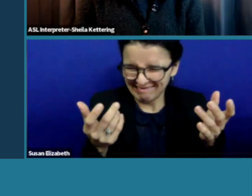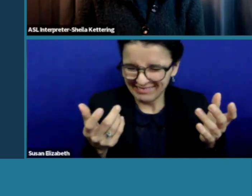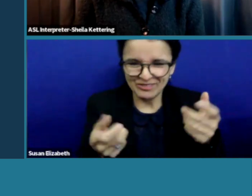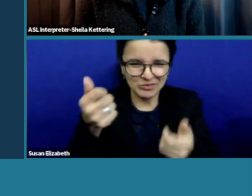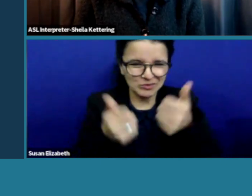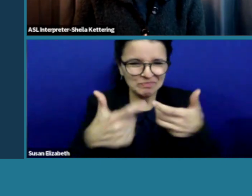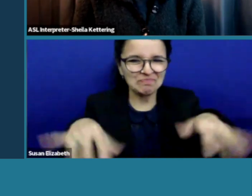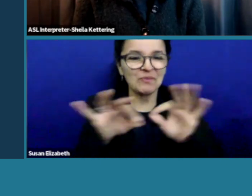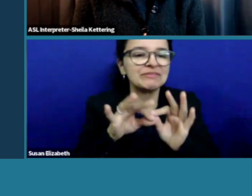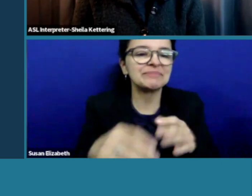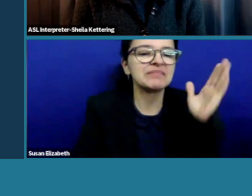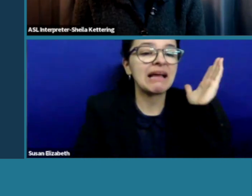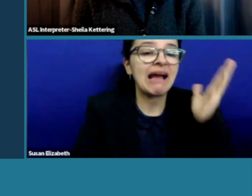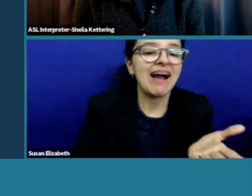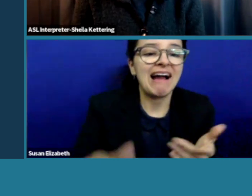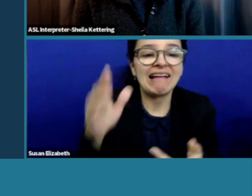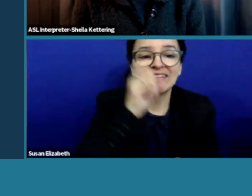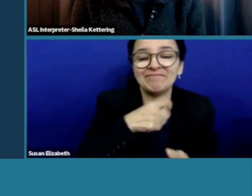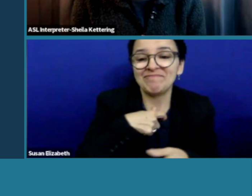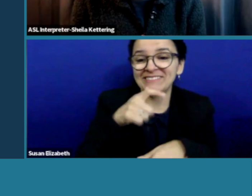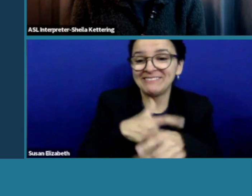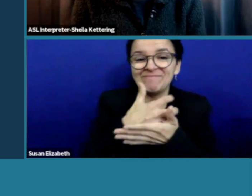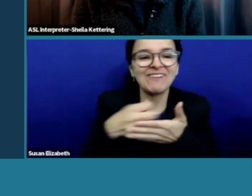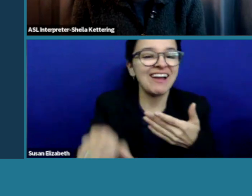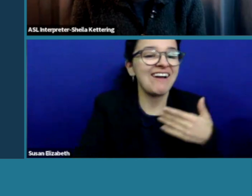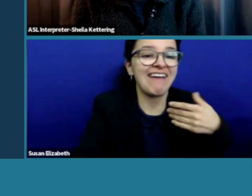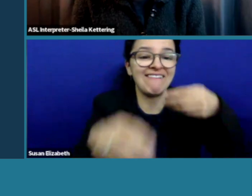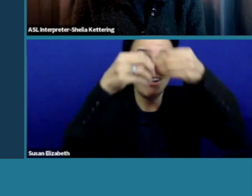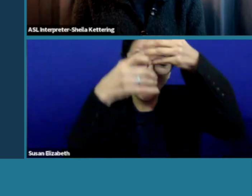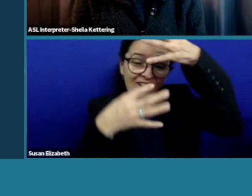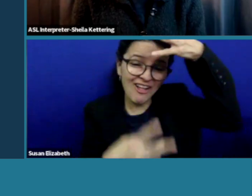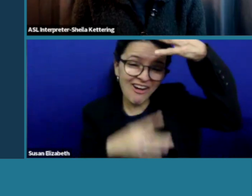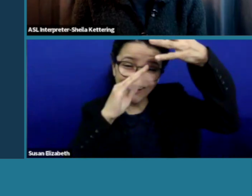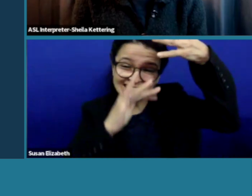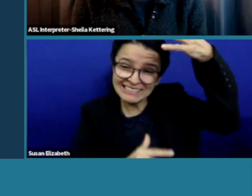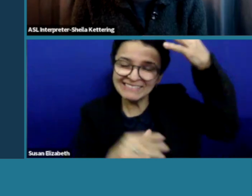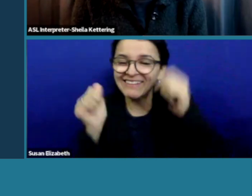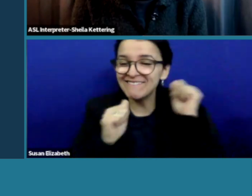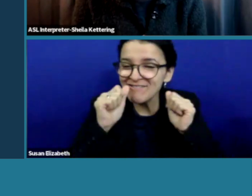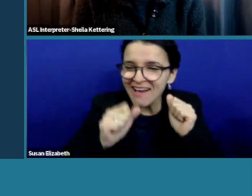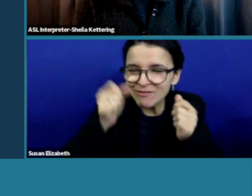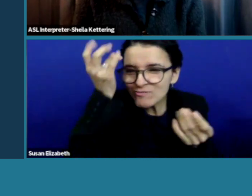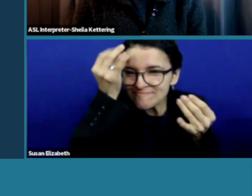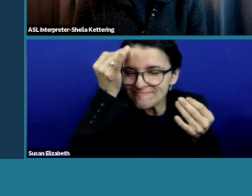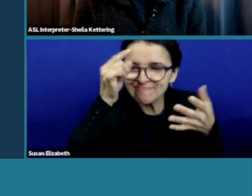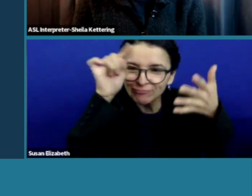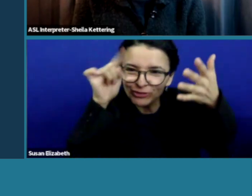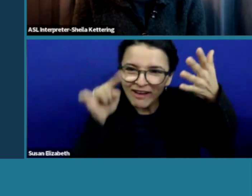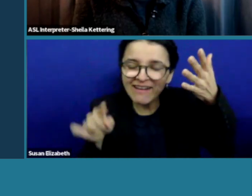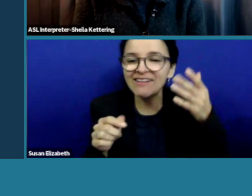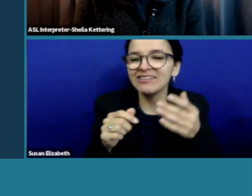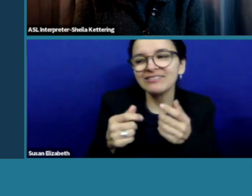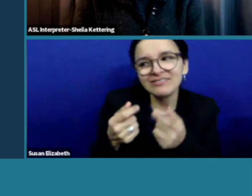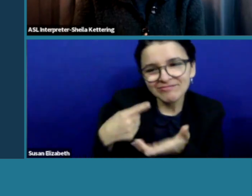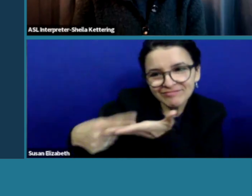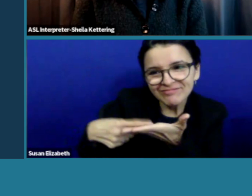have to consider quality over quantity. I guess my time has run out. I had a lot more